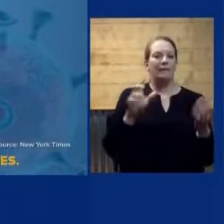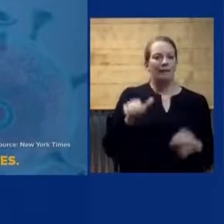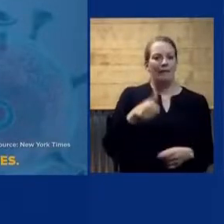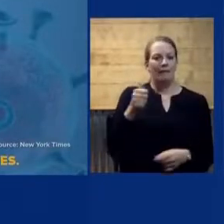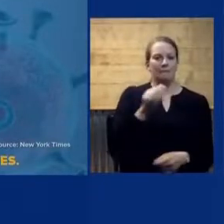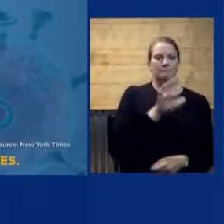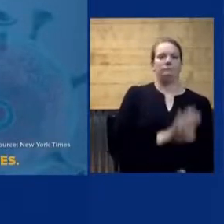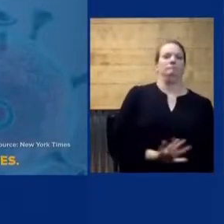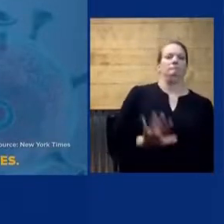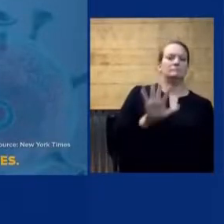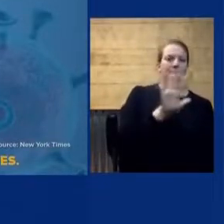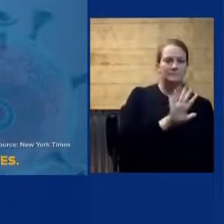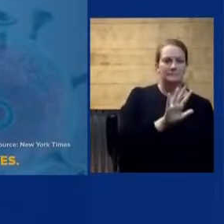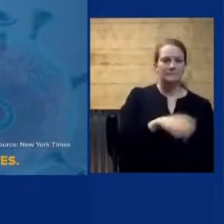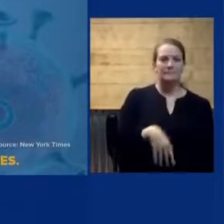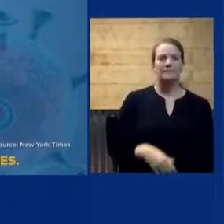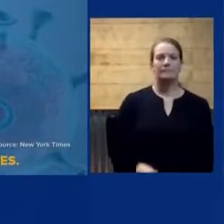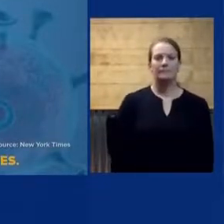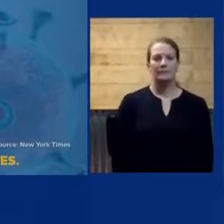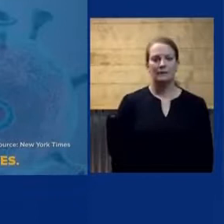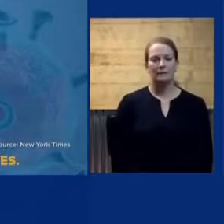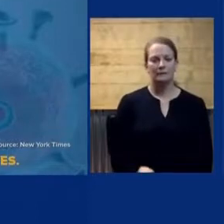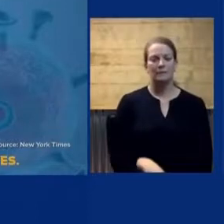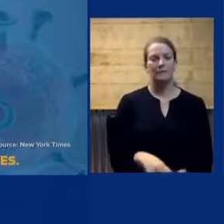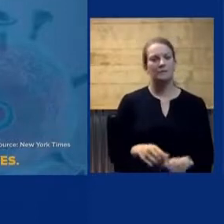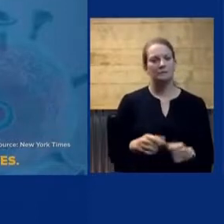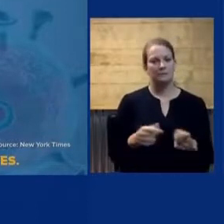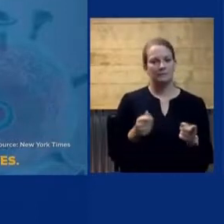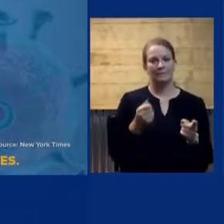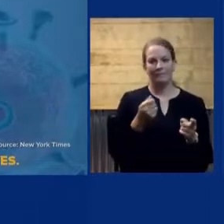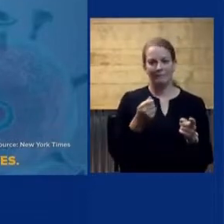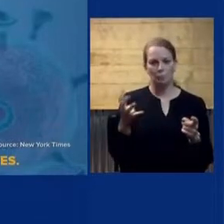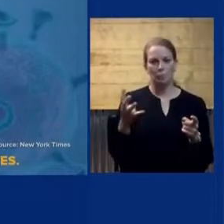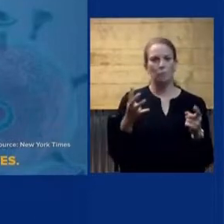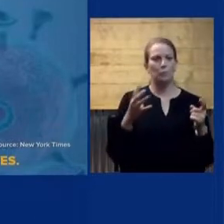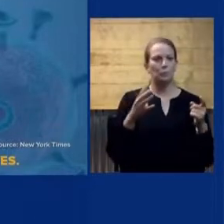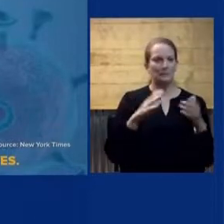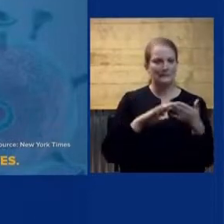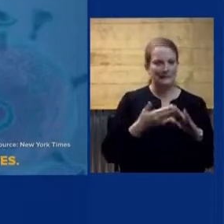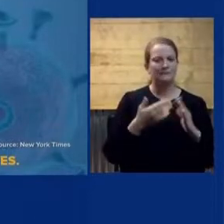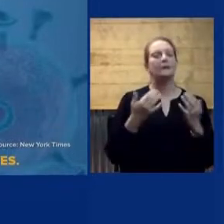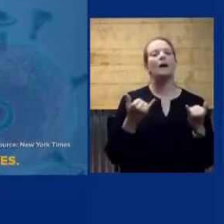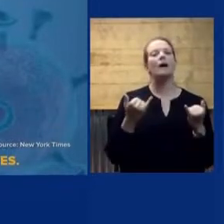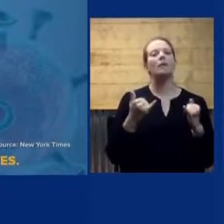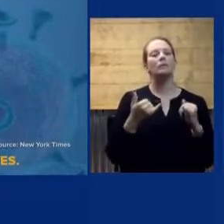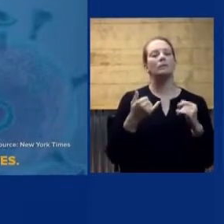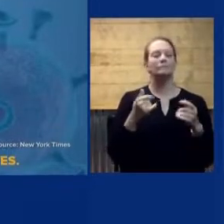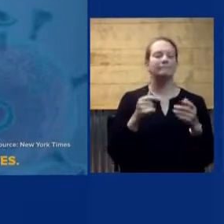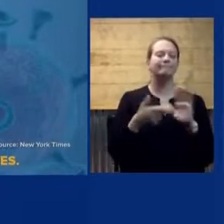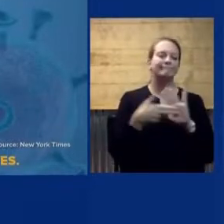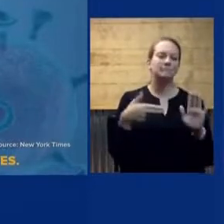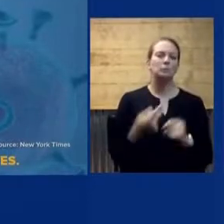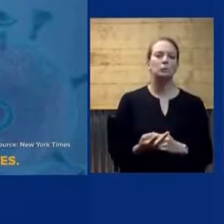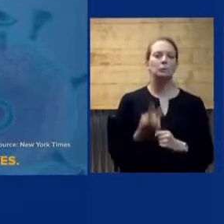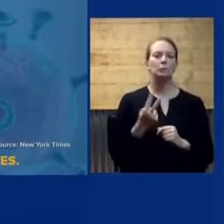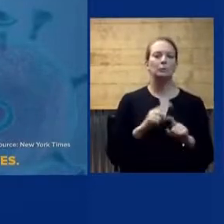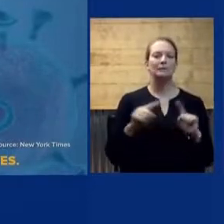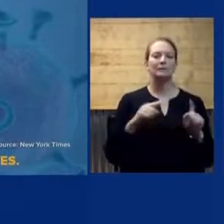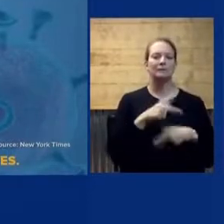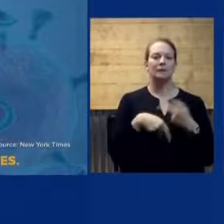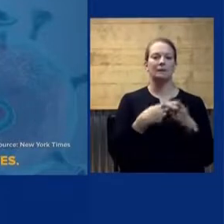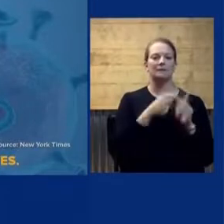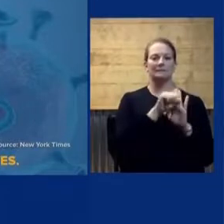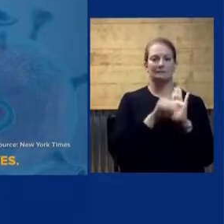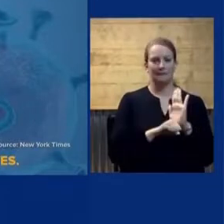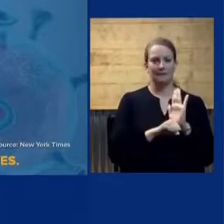cities, my father's speech. We now have tale of two different kinds of states. 36 states are seeing